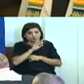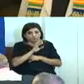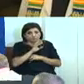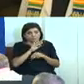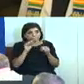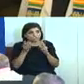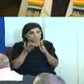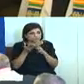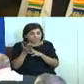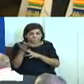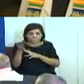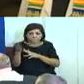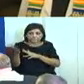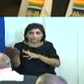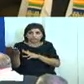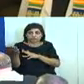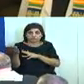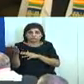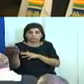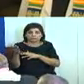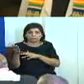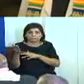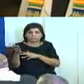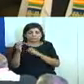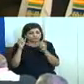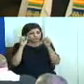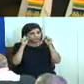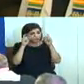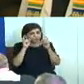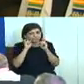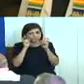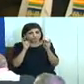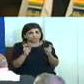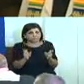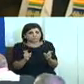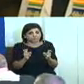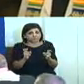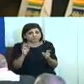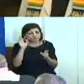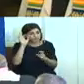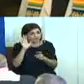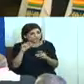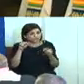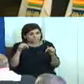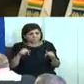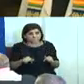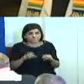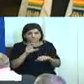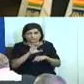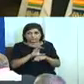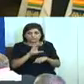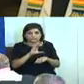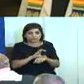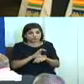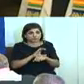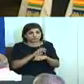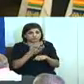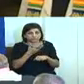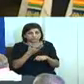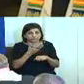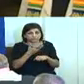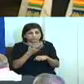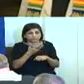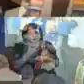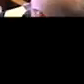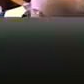moving through you. It is an incredible gift to be a pastor of this church, and the things that are ahead